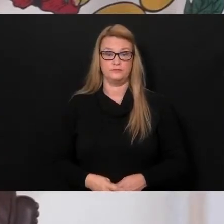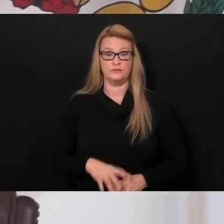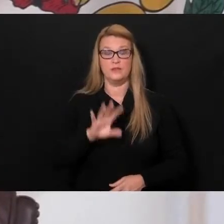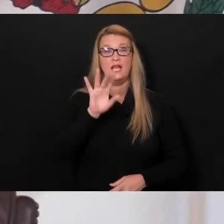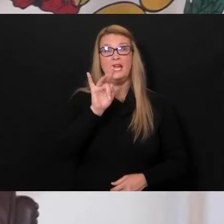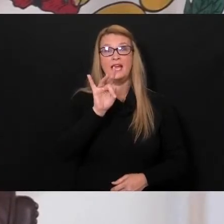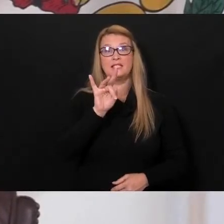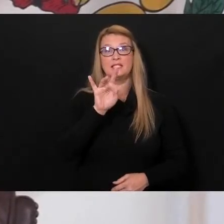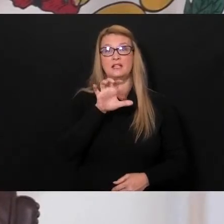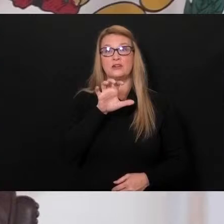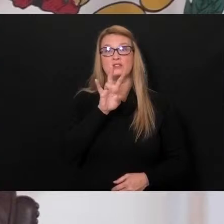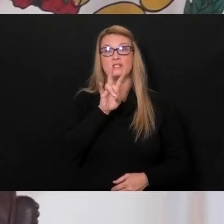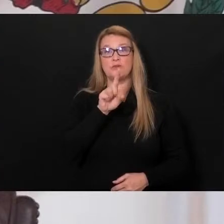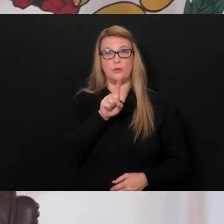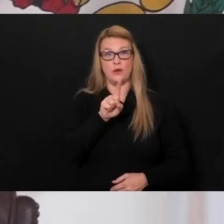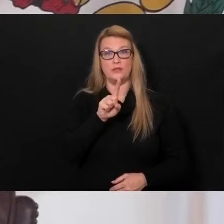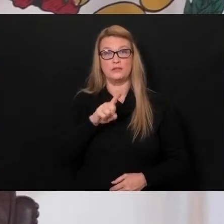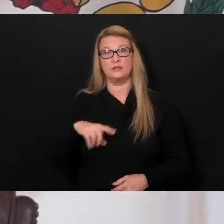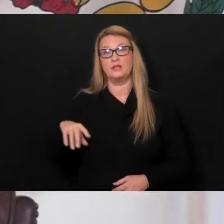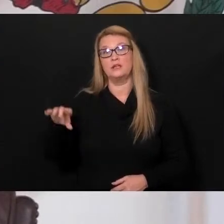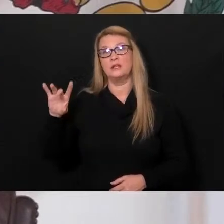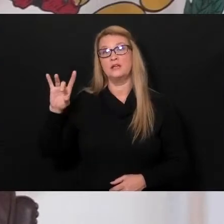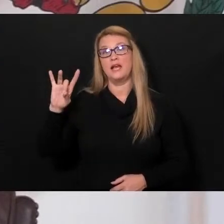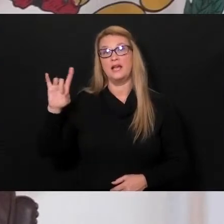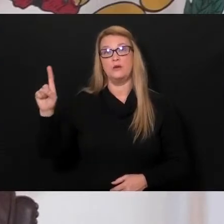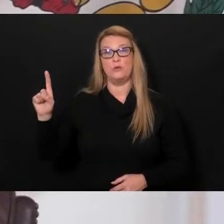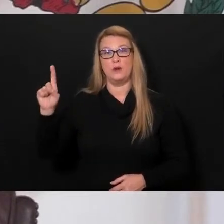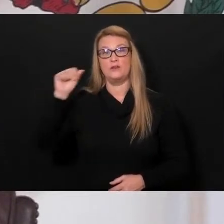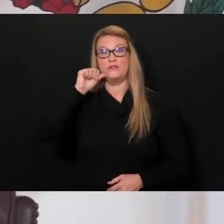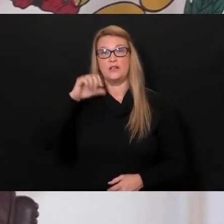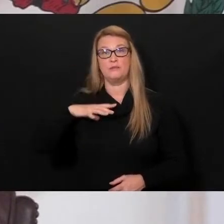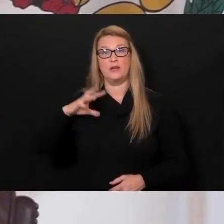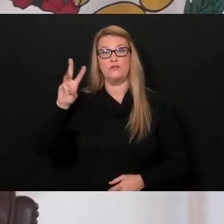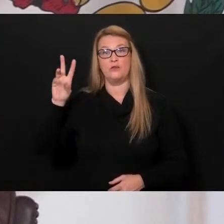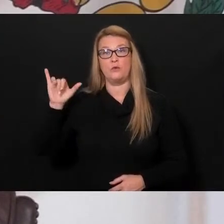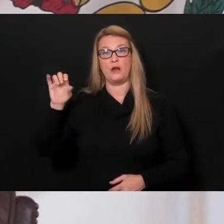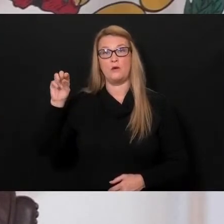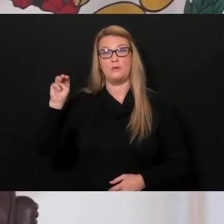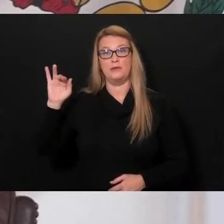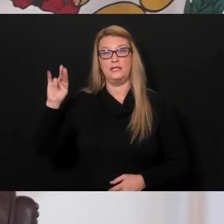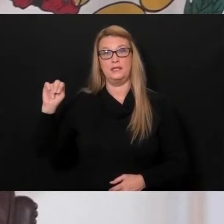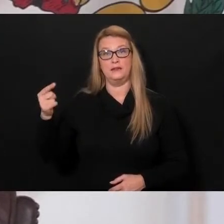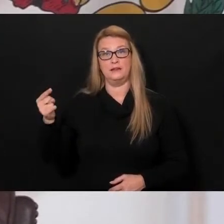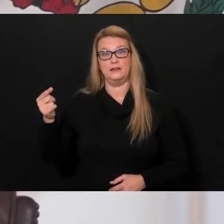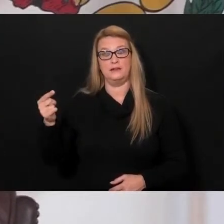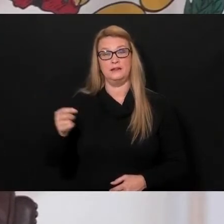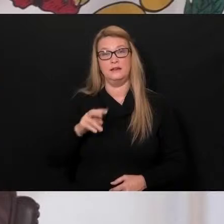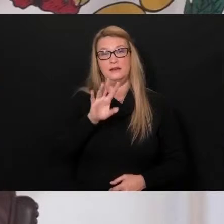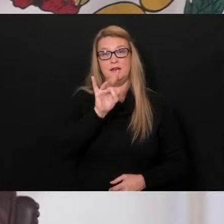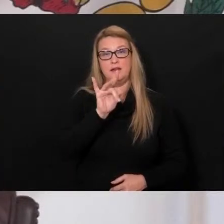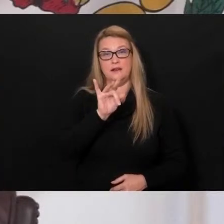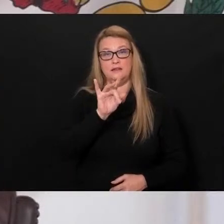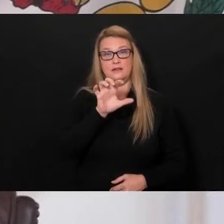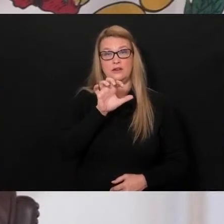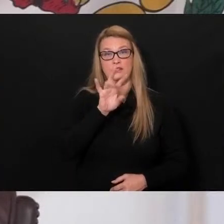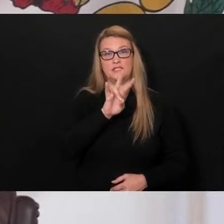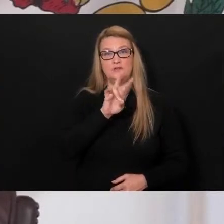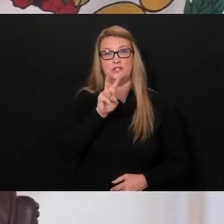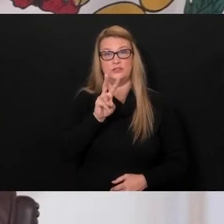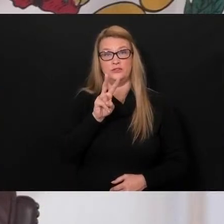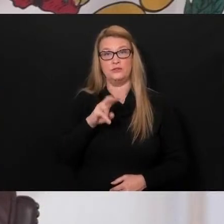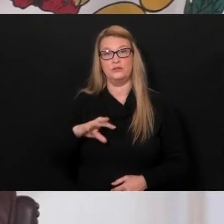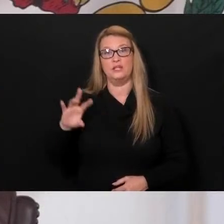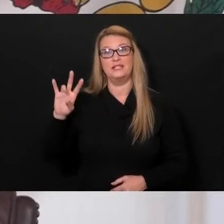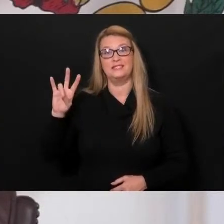Our 1,871st death is an 81-year-old female from Wyoming County. Our 1,872nd death